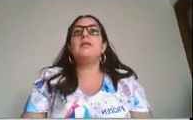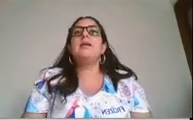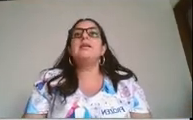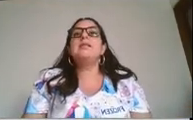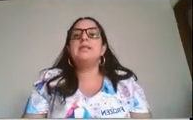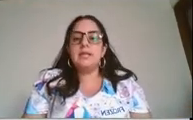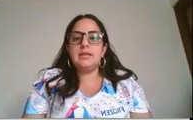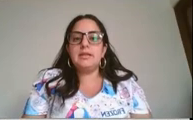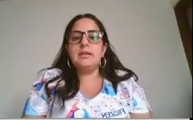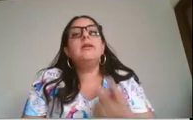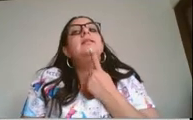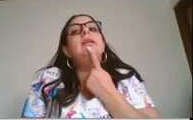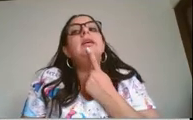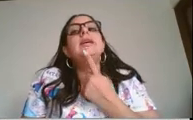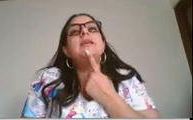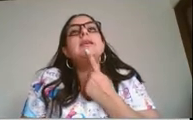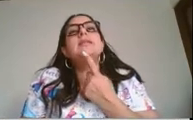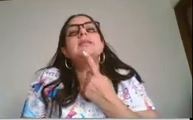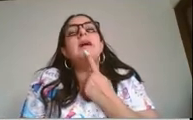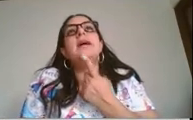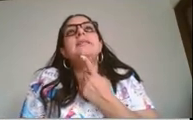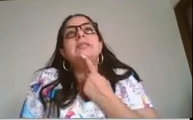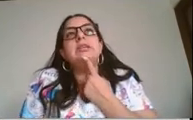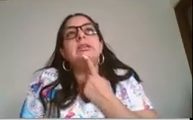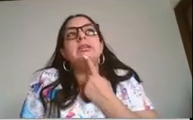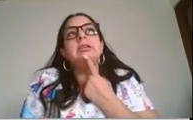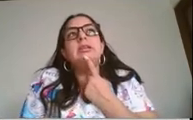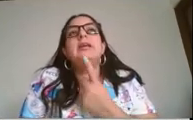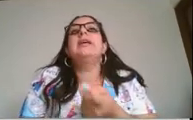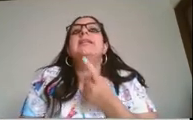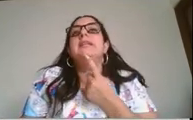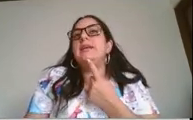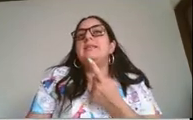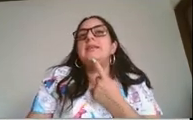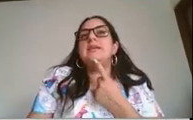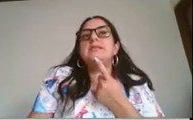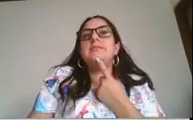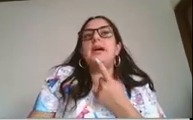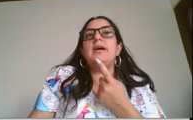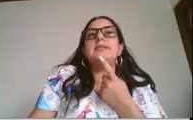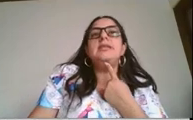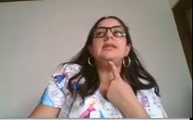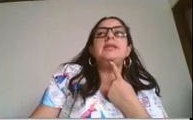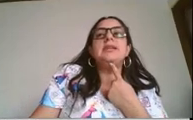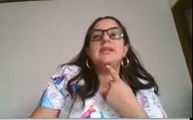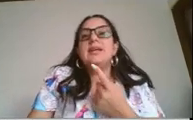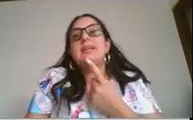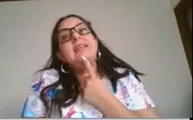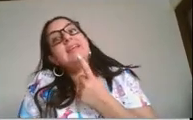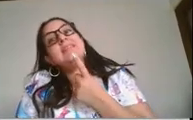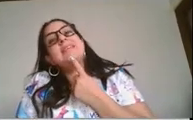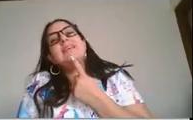Chin. This is my chin.